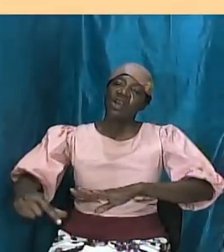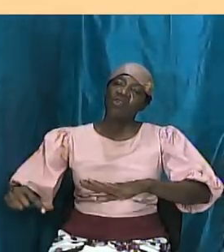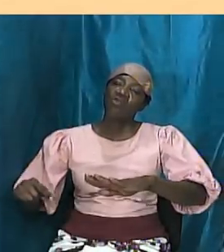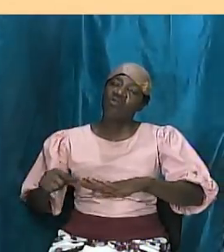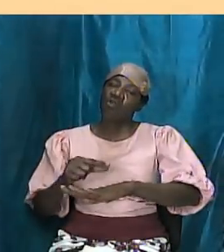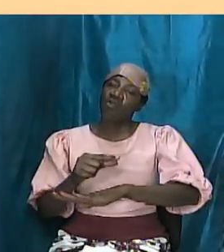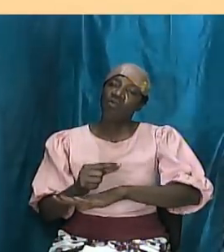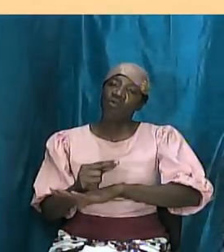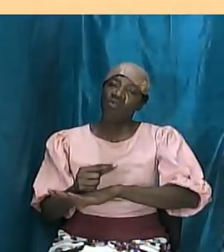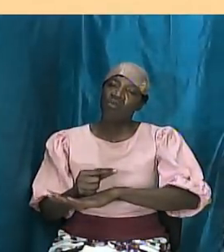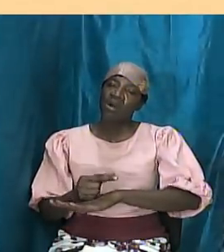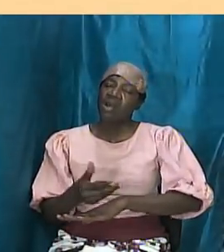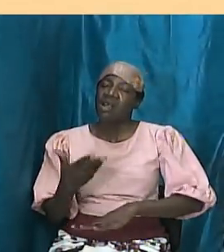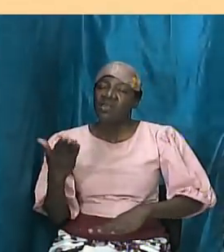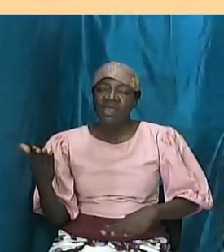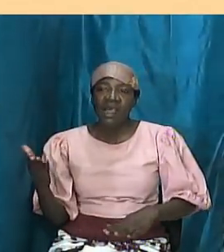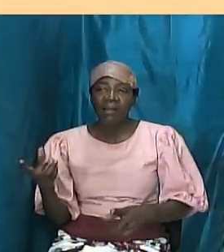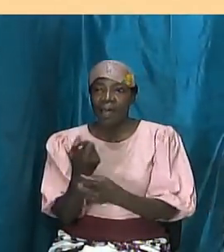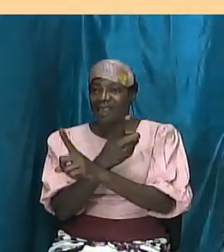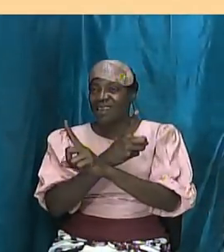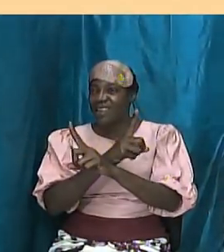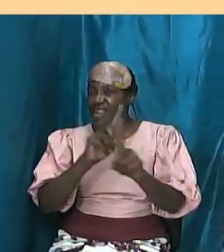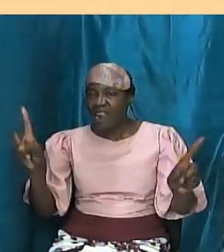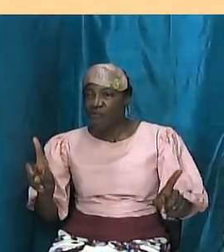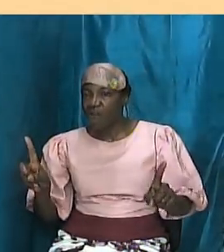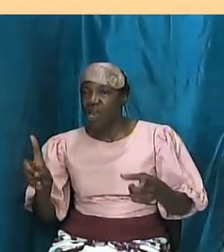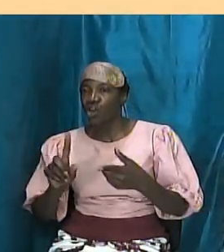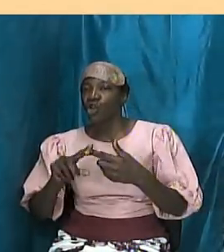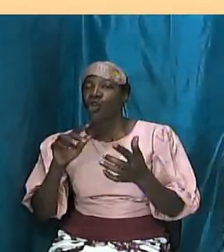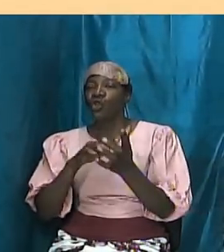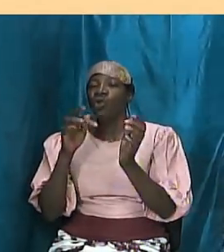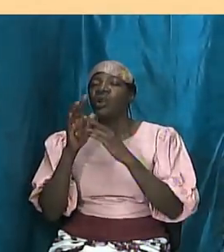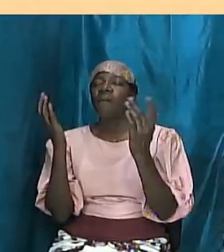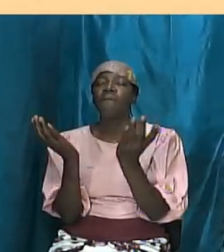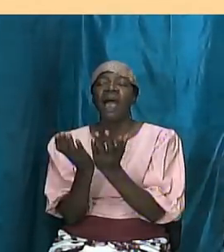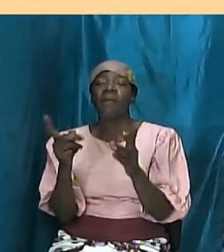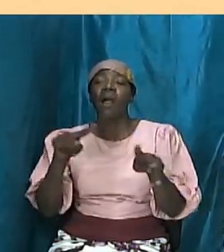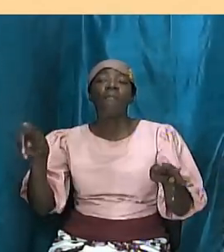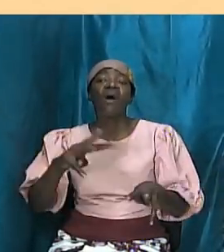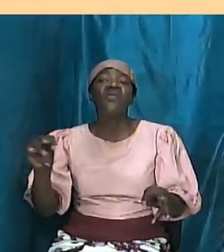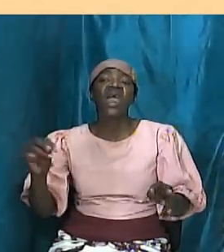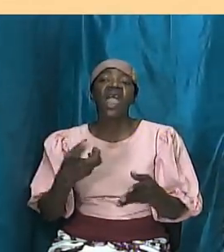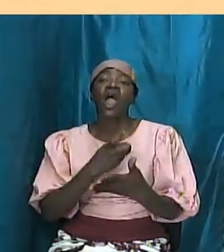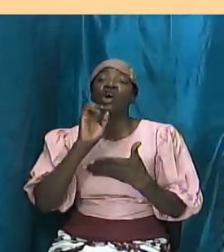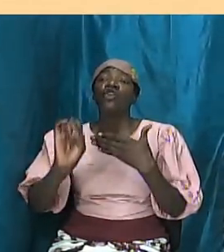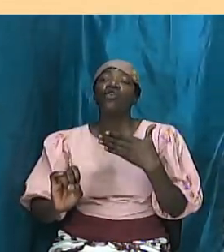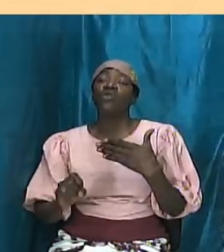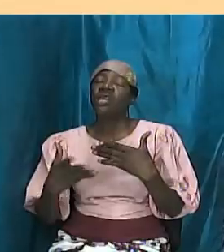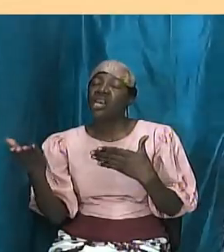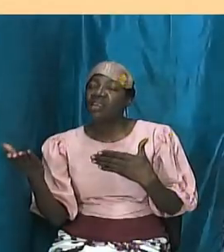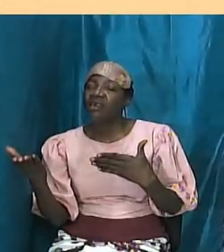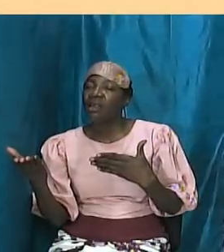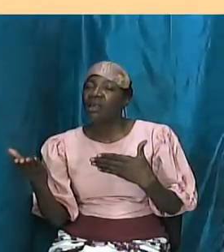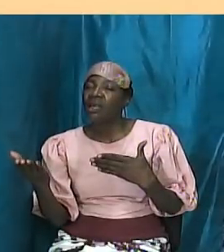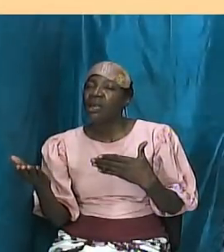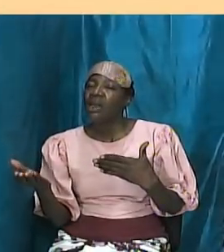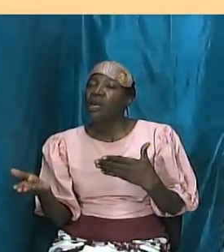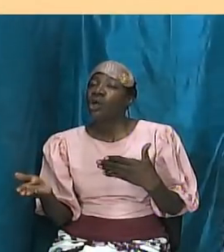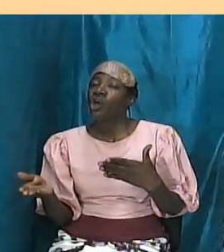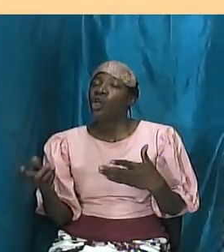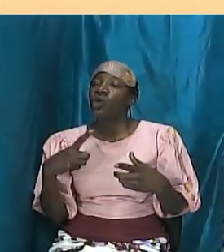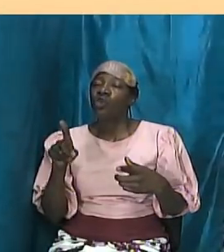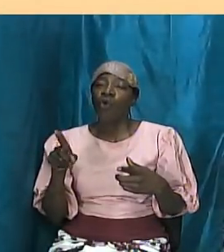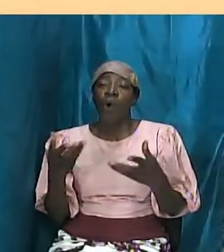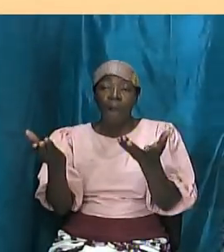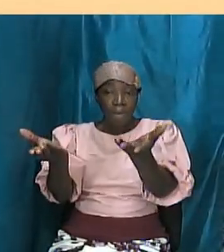that are foreign to the Bible, but they have done it in order to inculcate